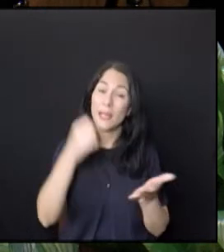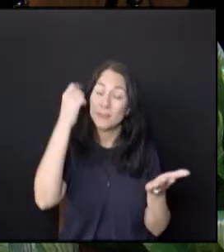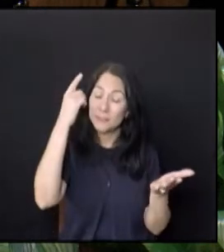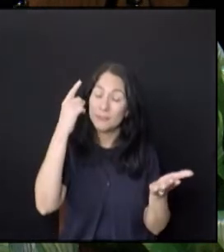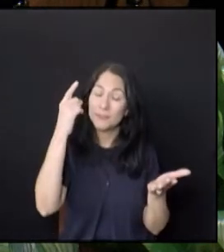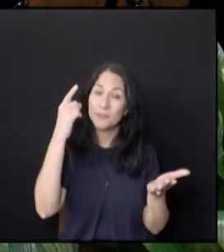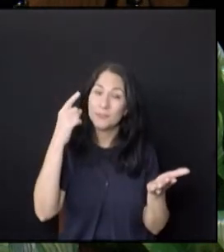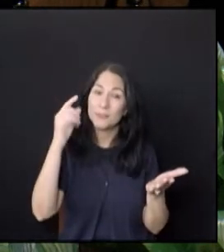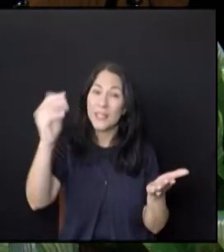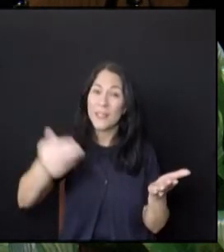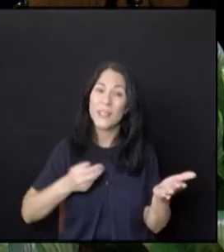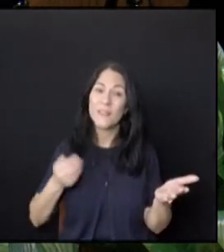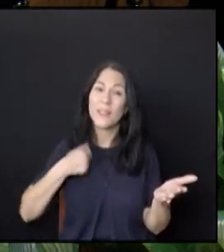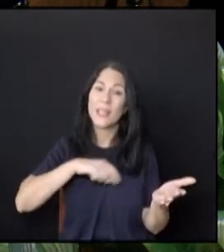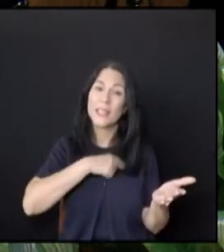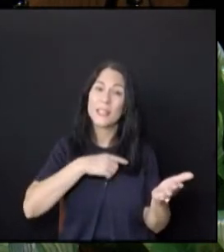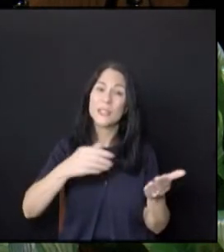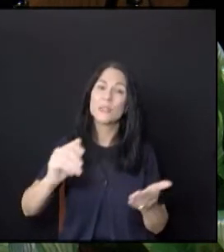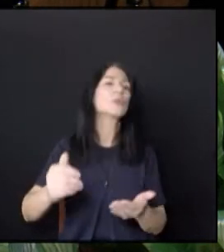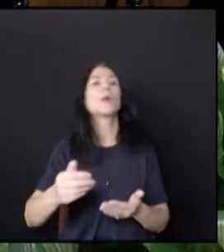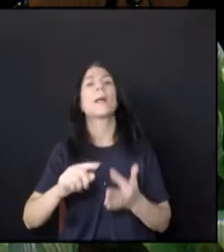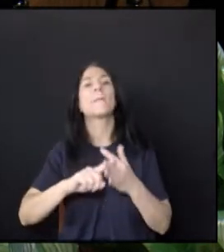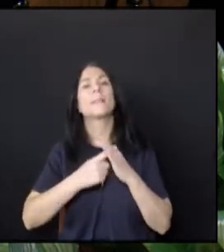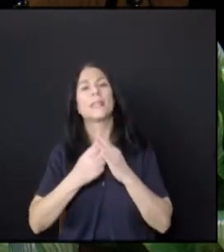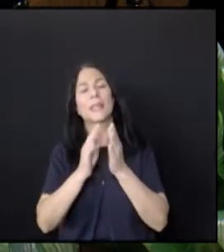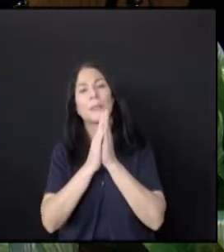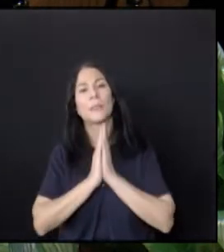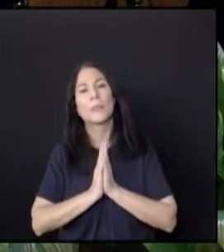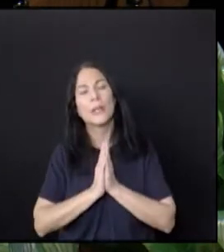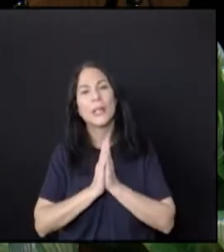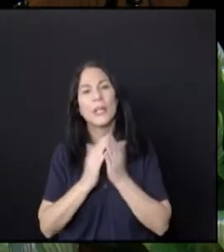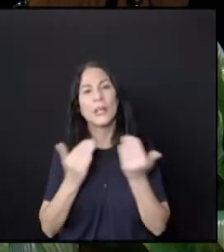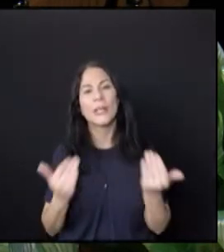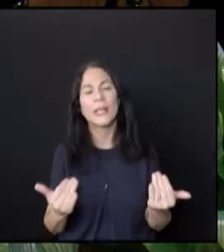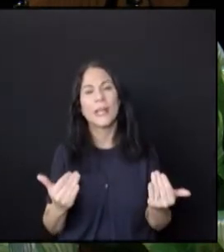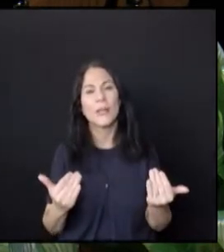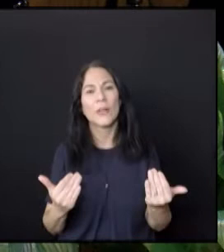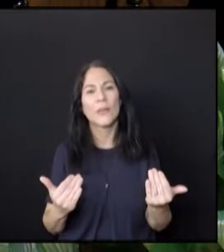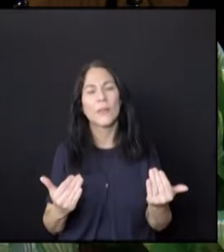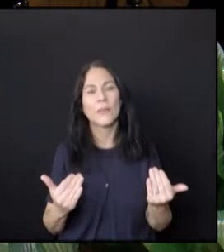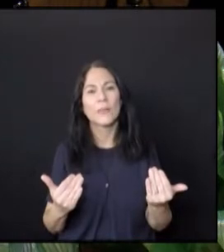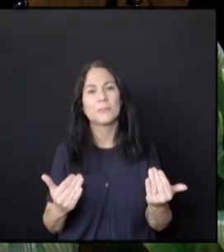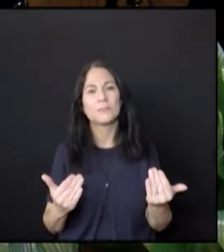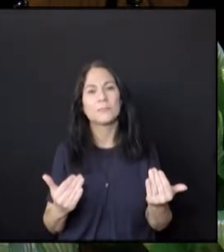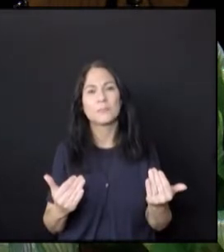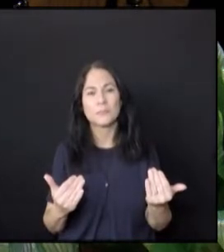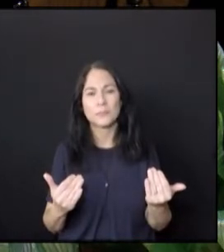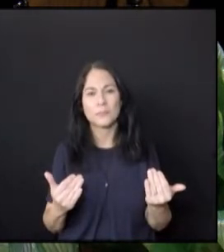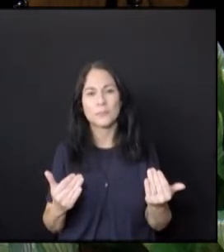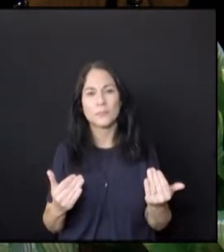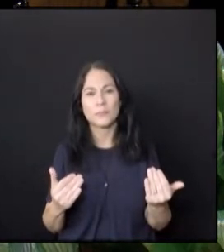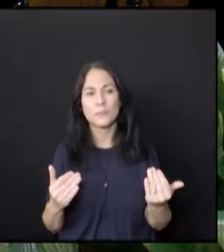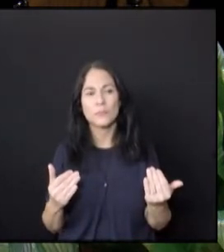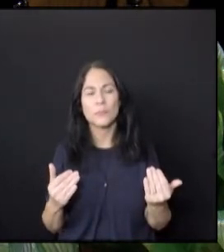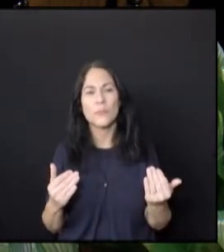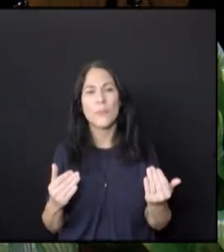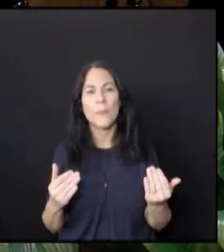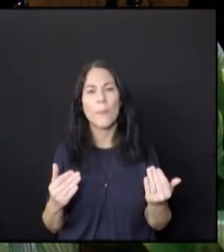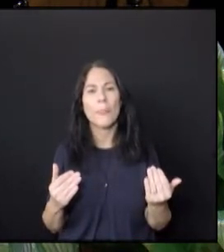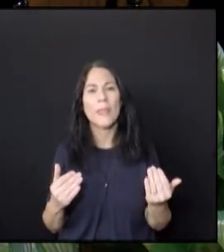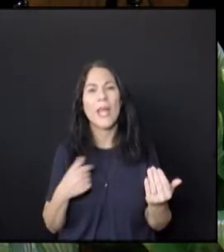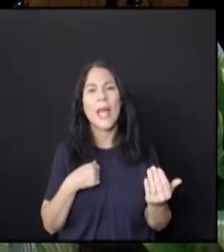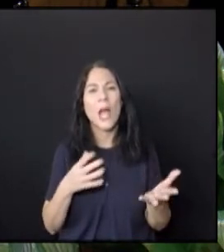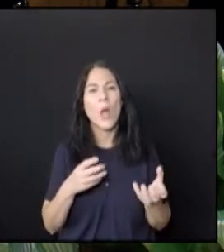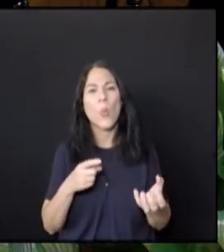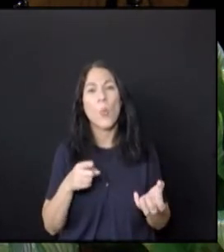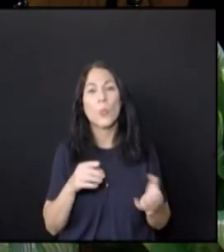us to enter into a time of prayer now as we begin to pull things together in closing today. And so I want